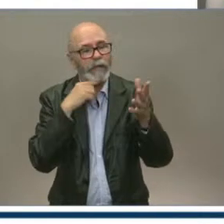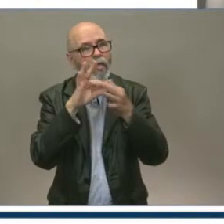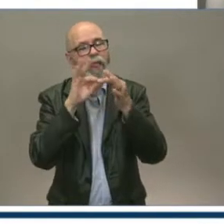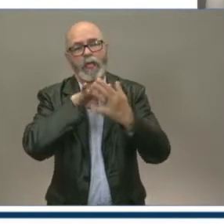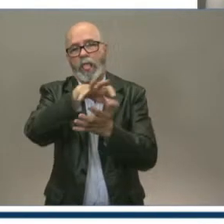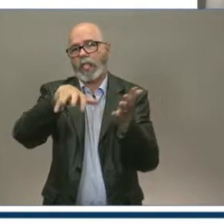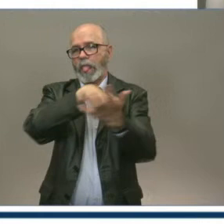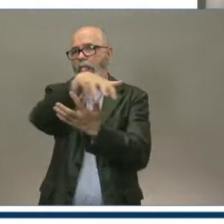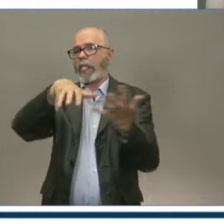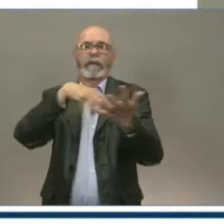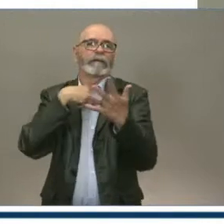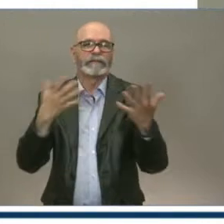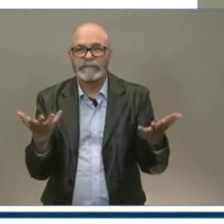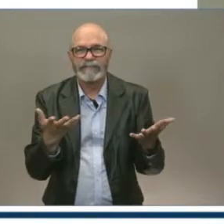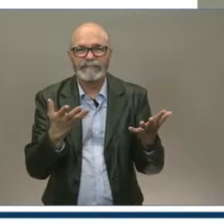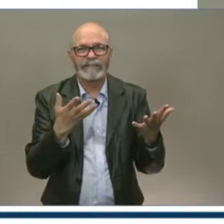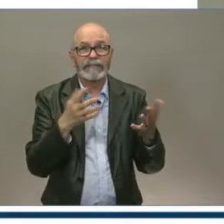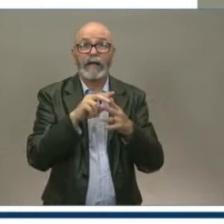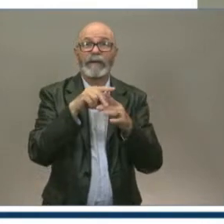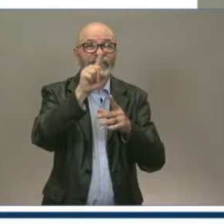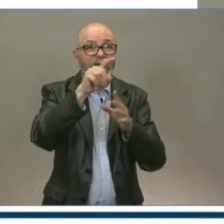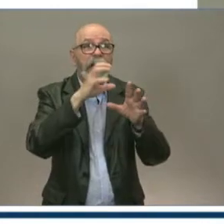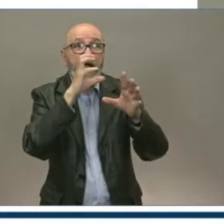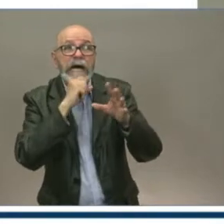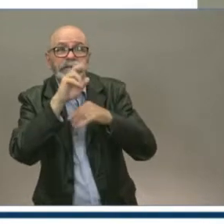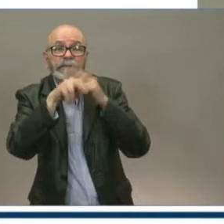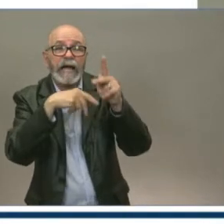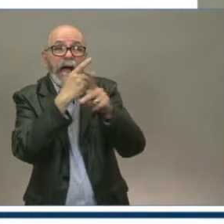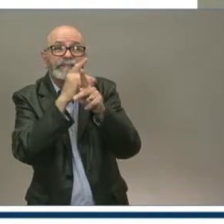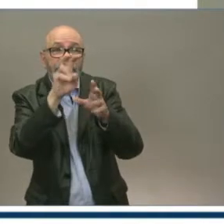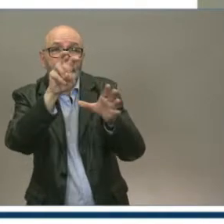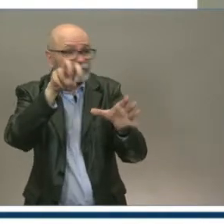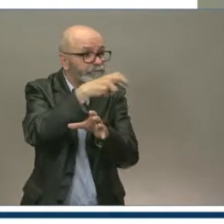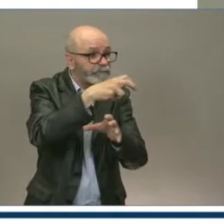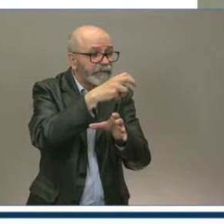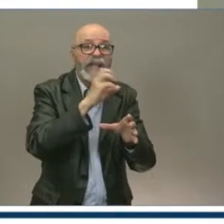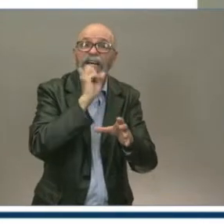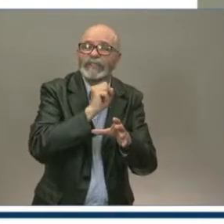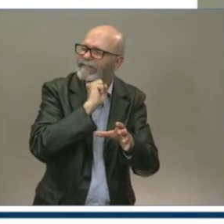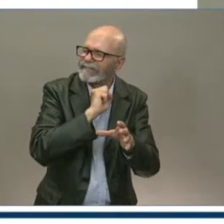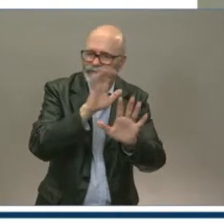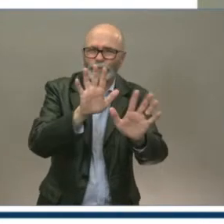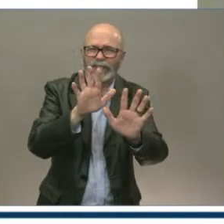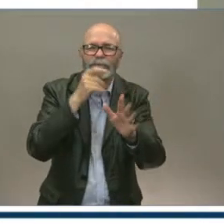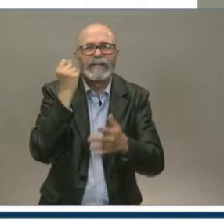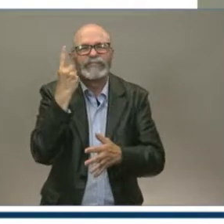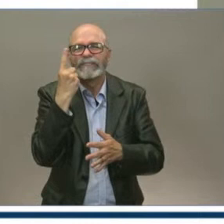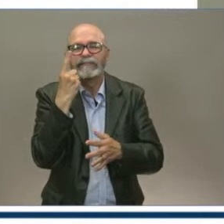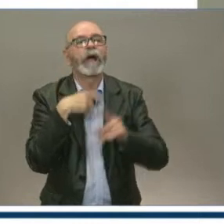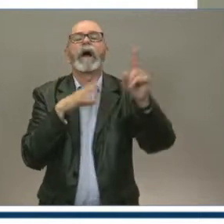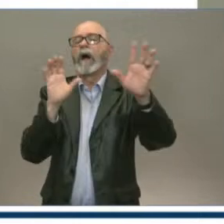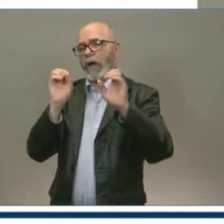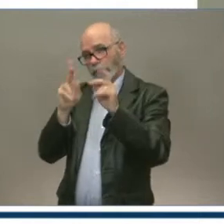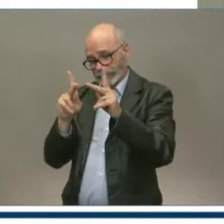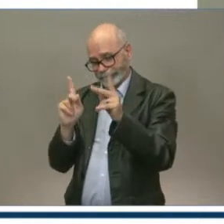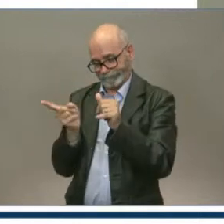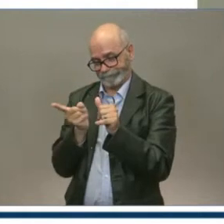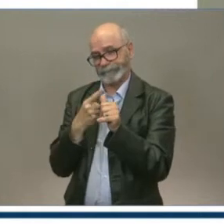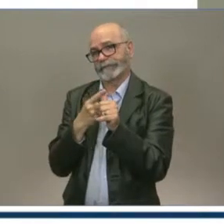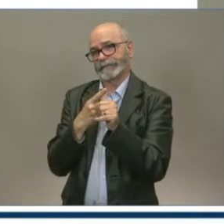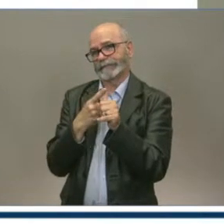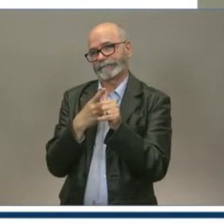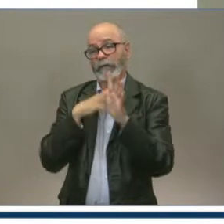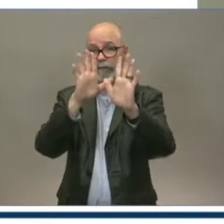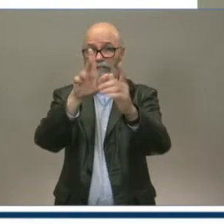Exactly. So we had initially said that we would need to develop a specific approach for these groups in May